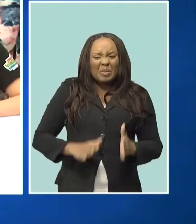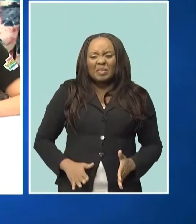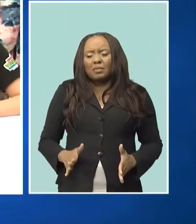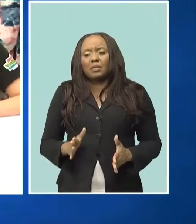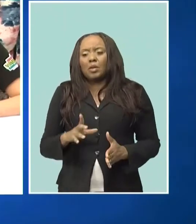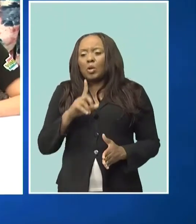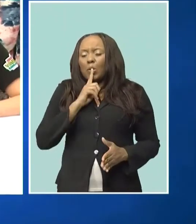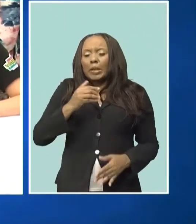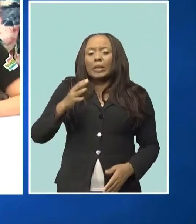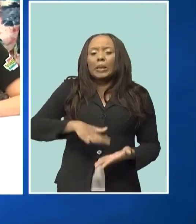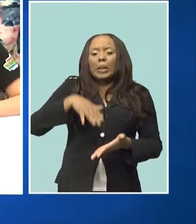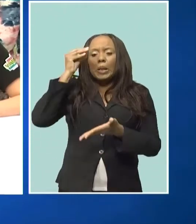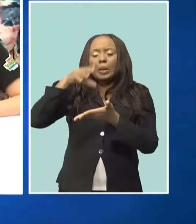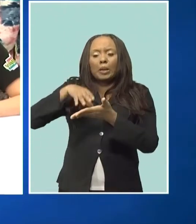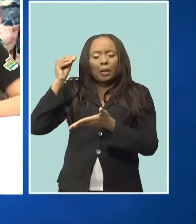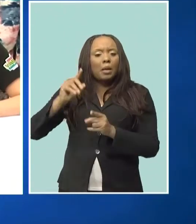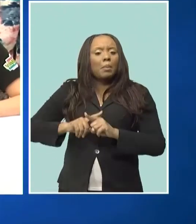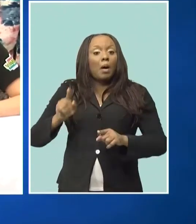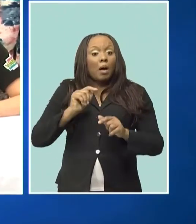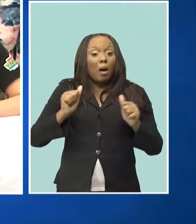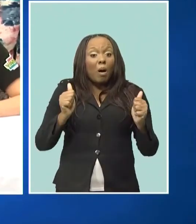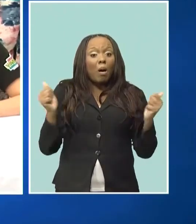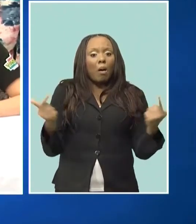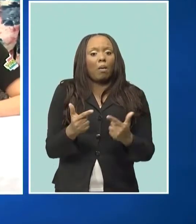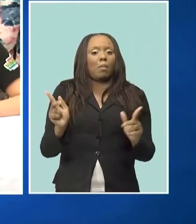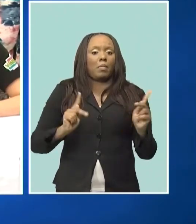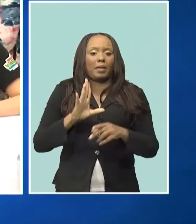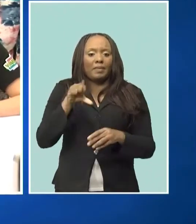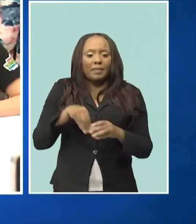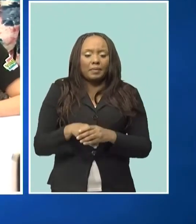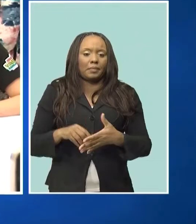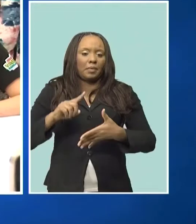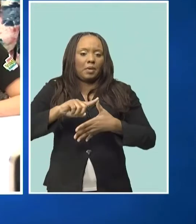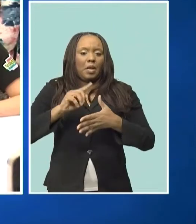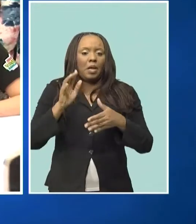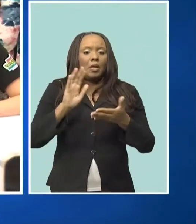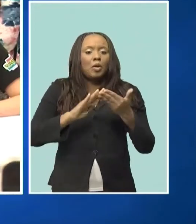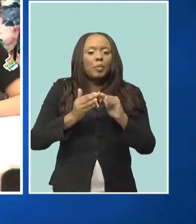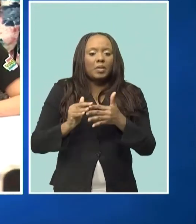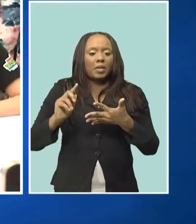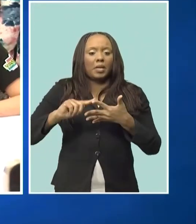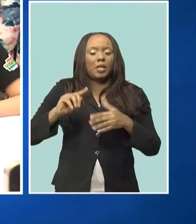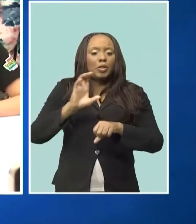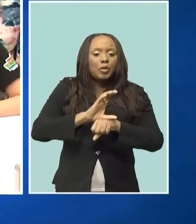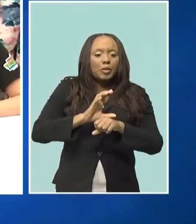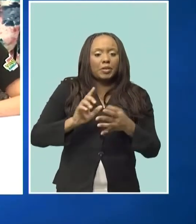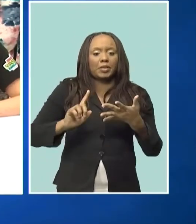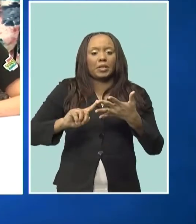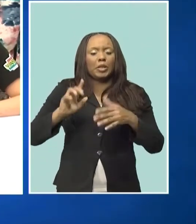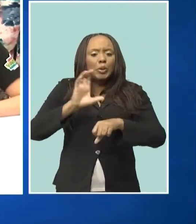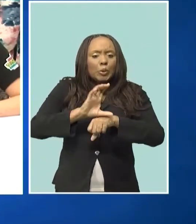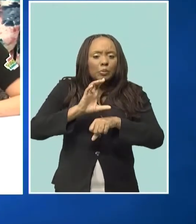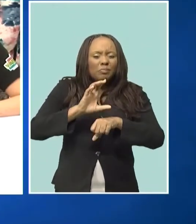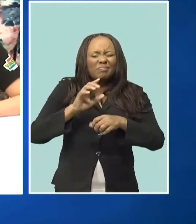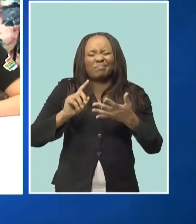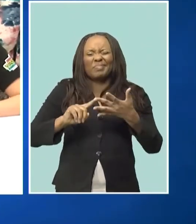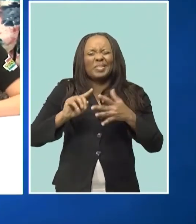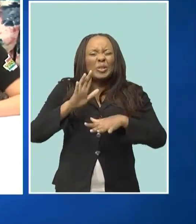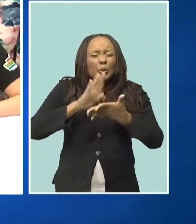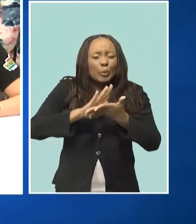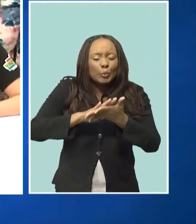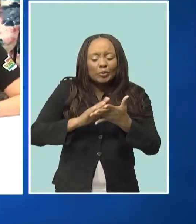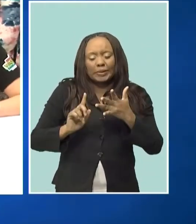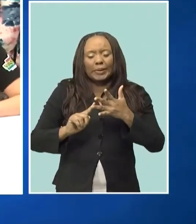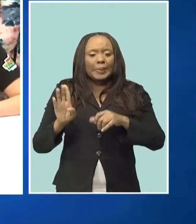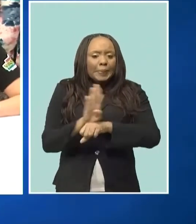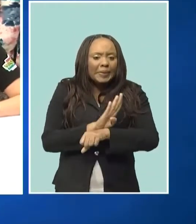to come on board. Communities, churches, schools, business places, everyone, to get the message